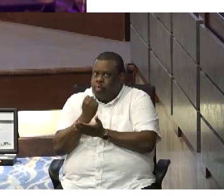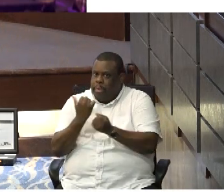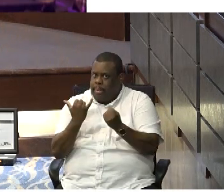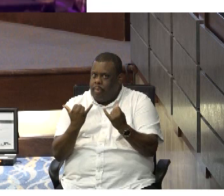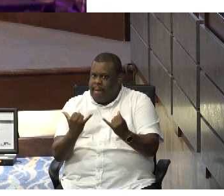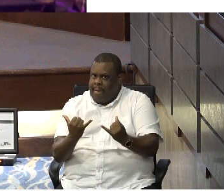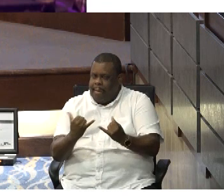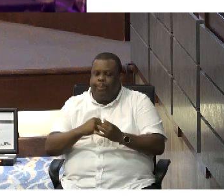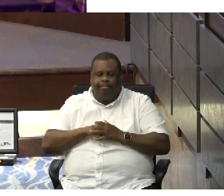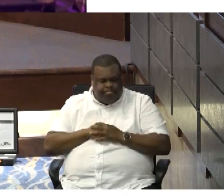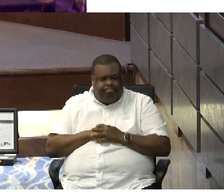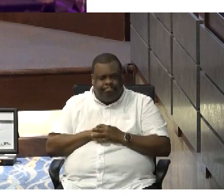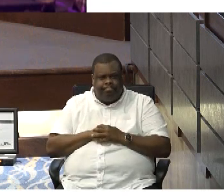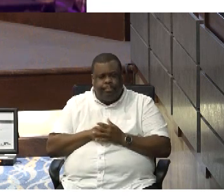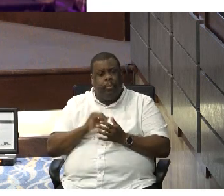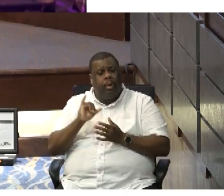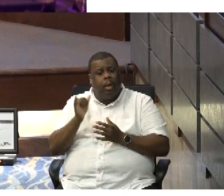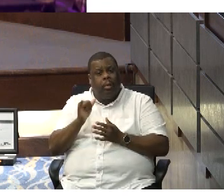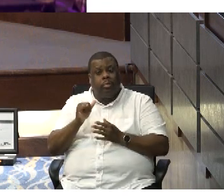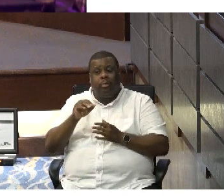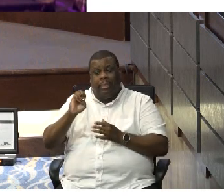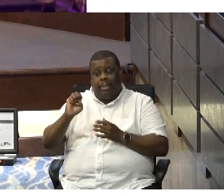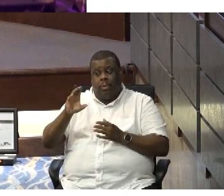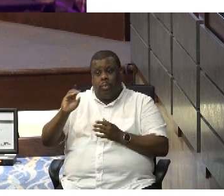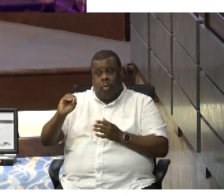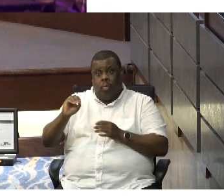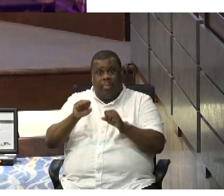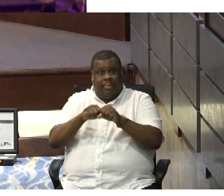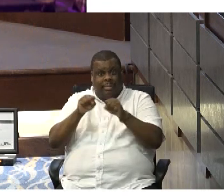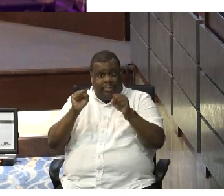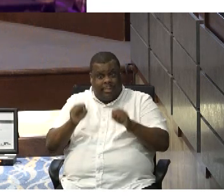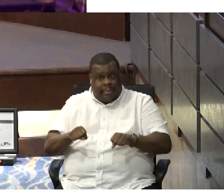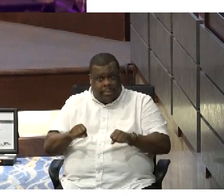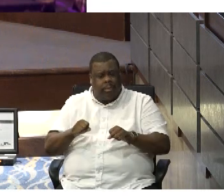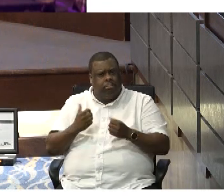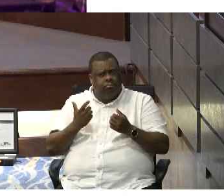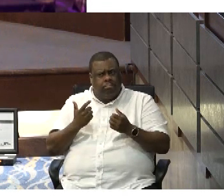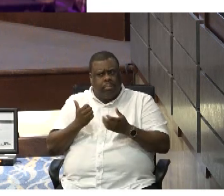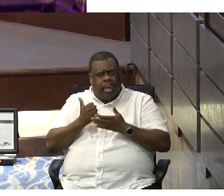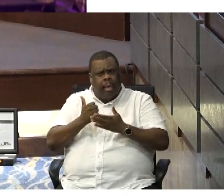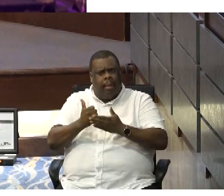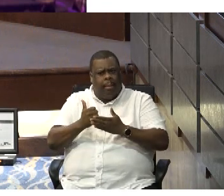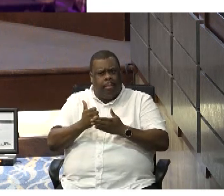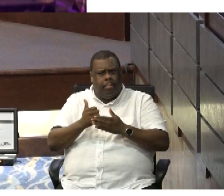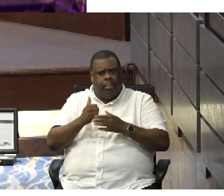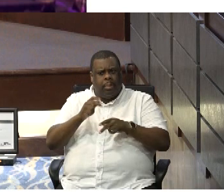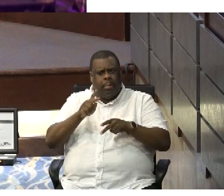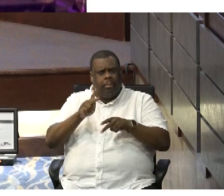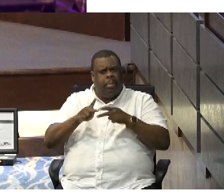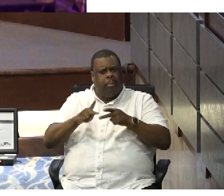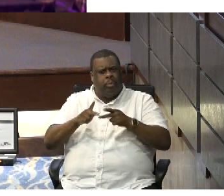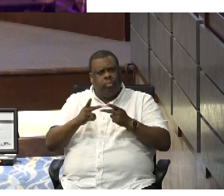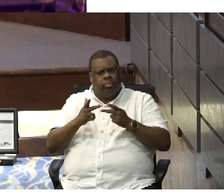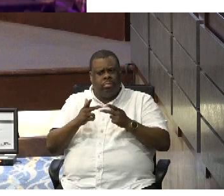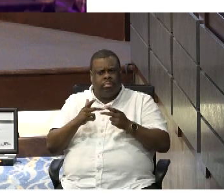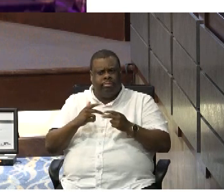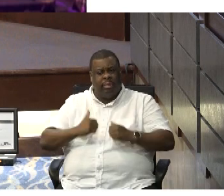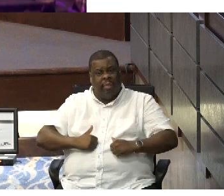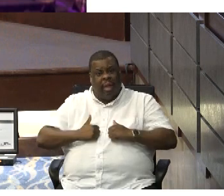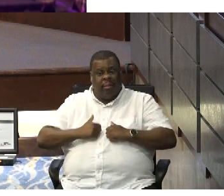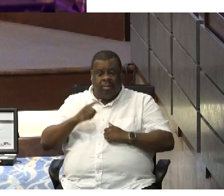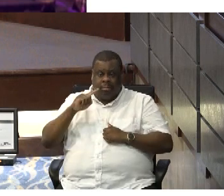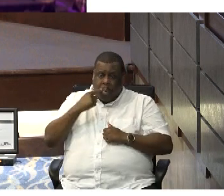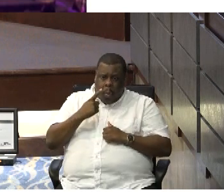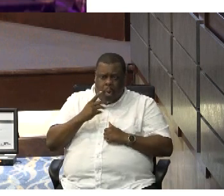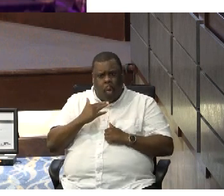also part of an ecosystem of quality of life improvements and opportunities for connection and